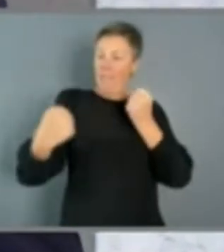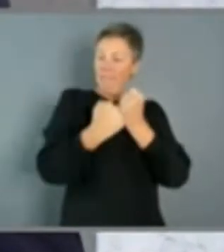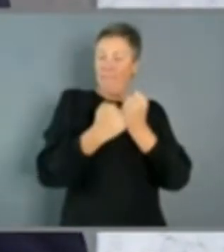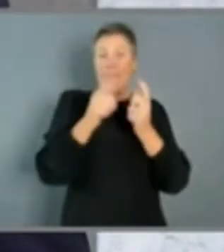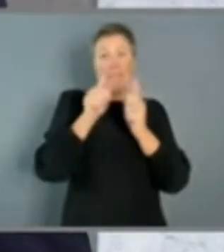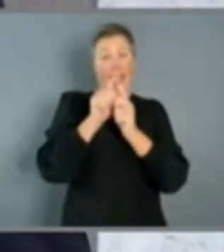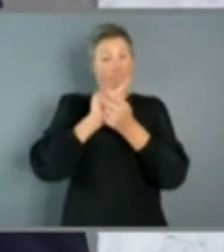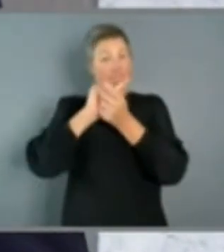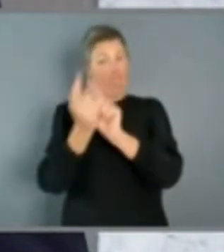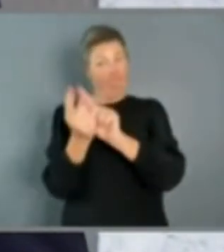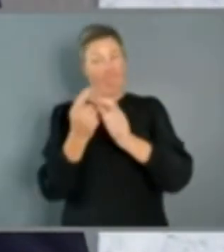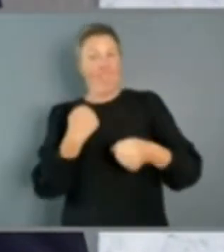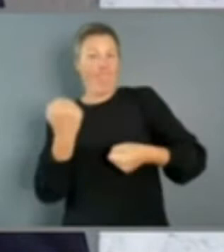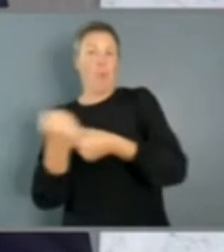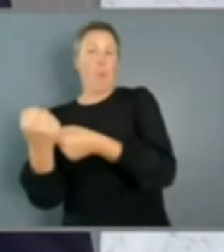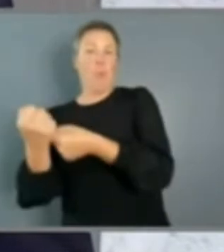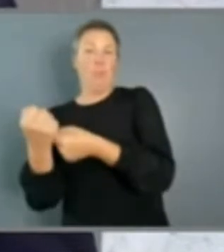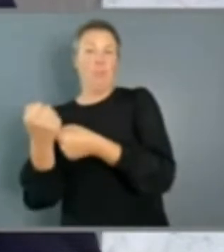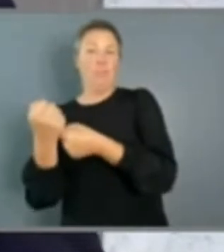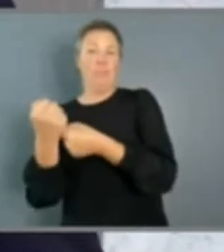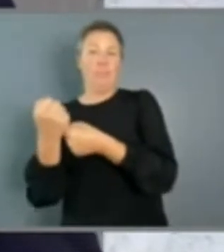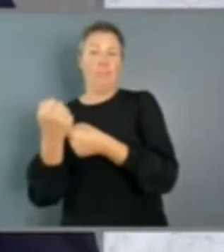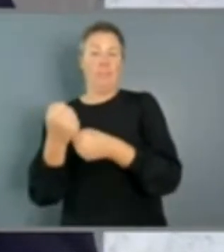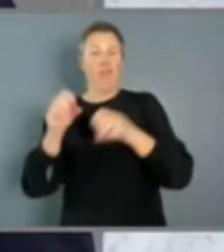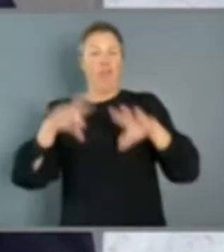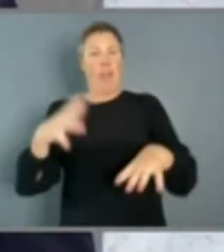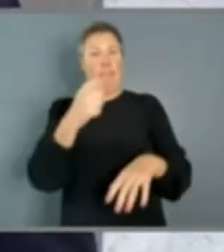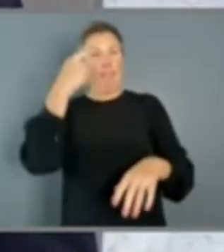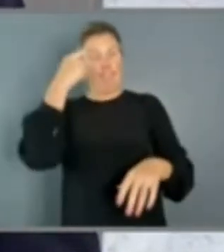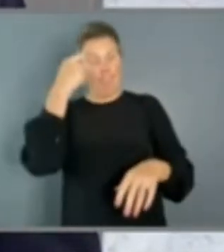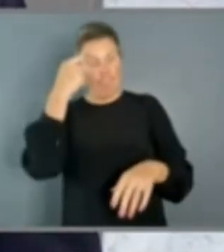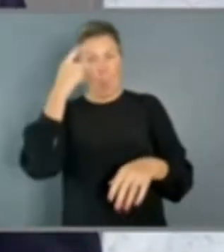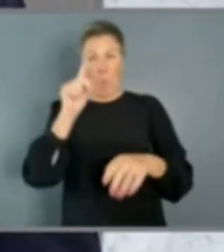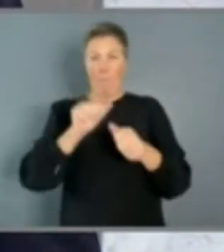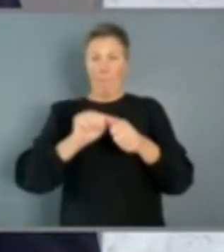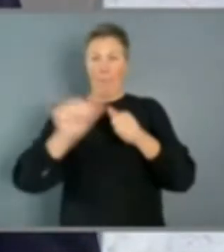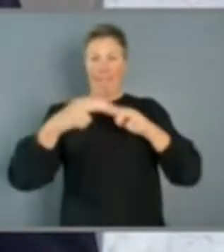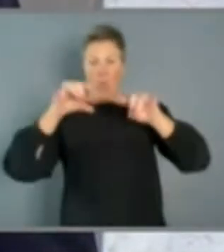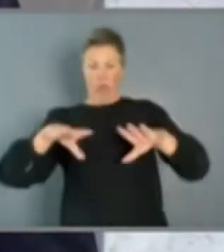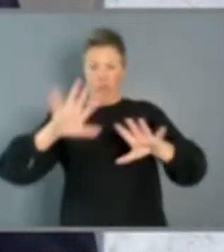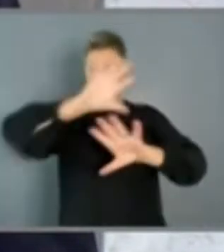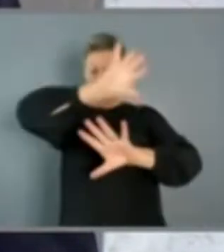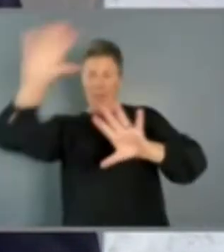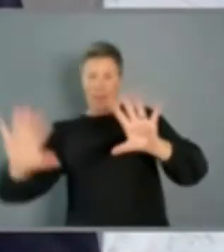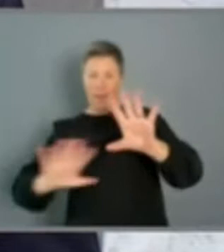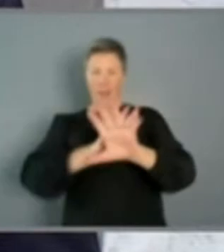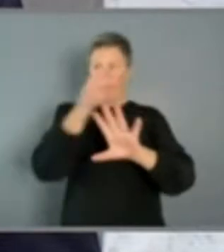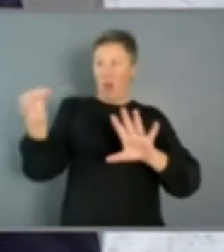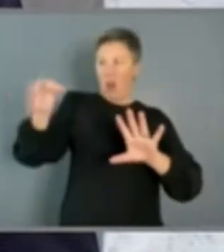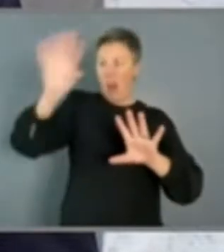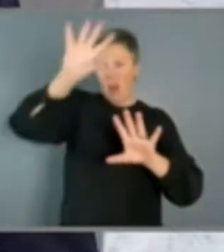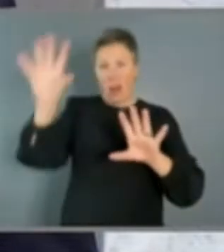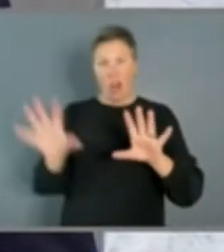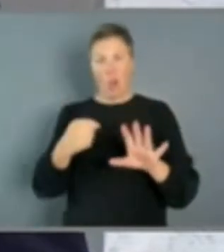them. This is in Australia's interests and is in our region's interests. And it's incumbent upon us as Australians, both